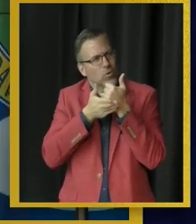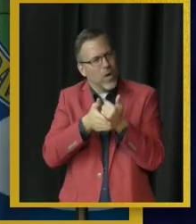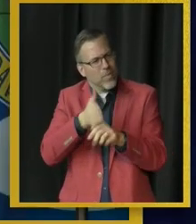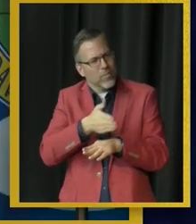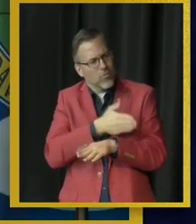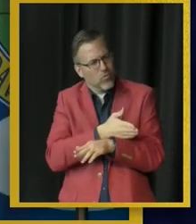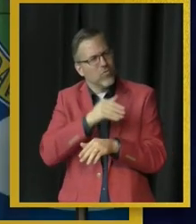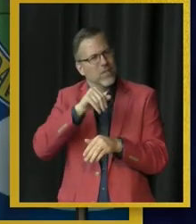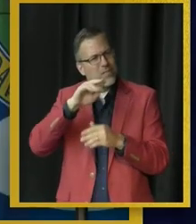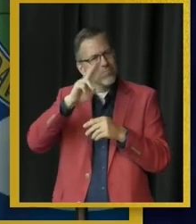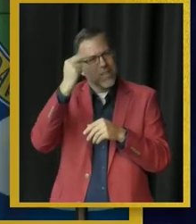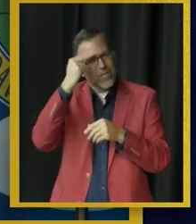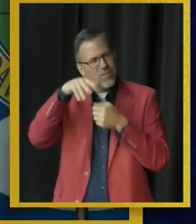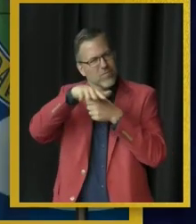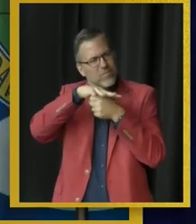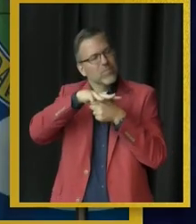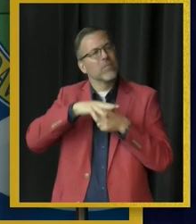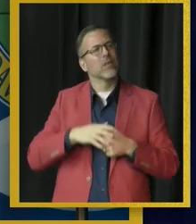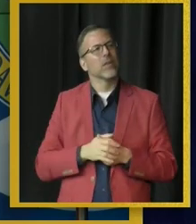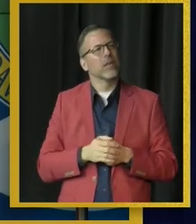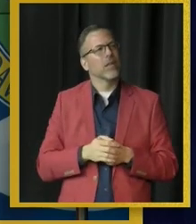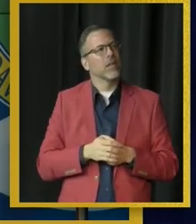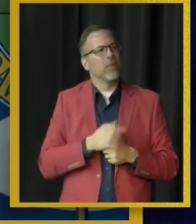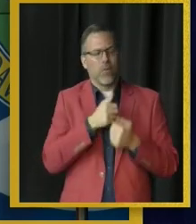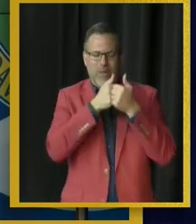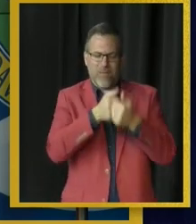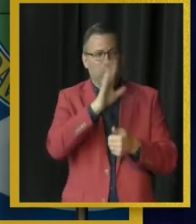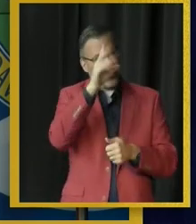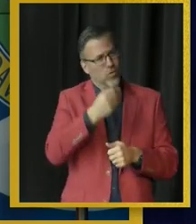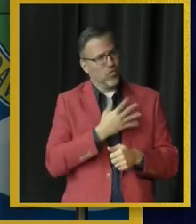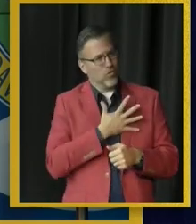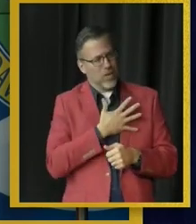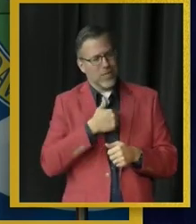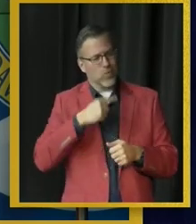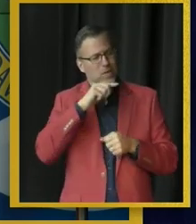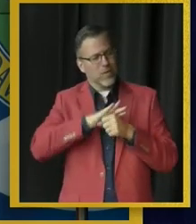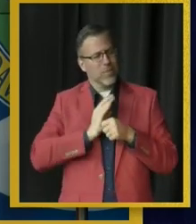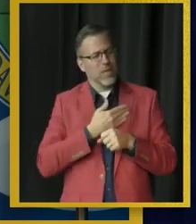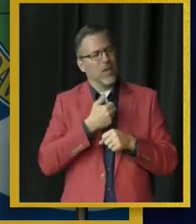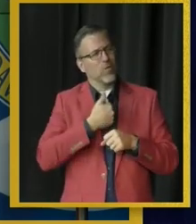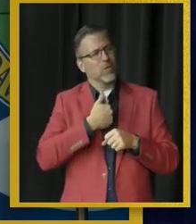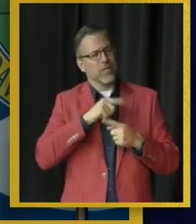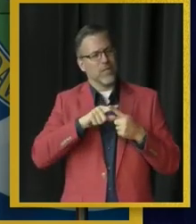by your wisdom and sustained by your grace as we commit ourselves to this work.